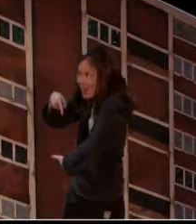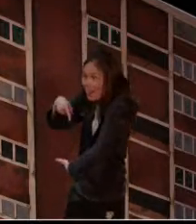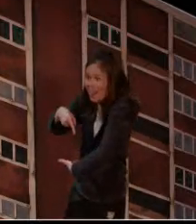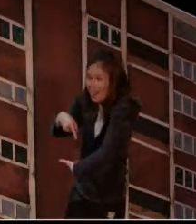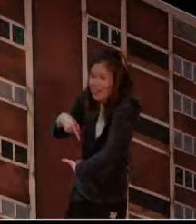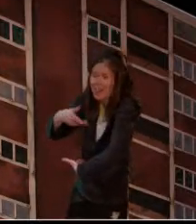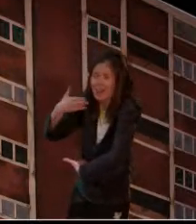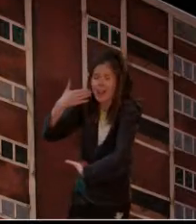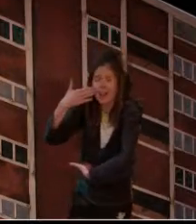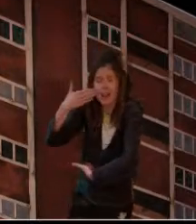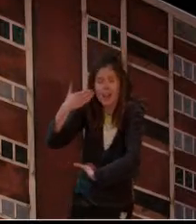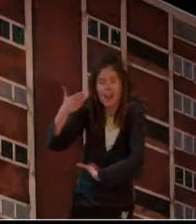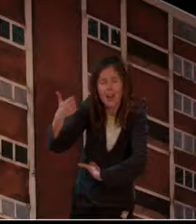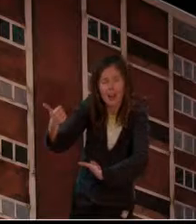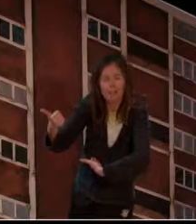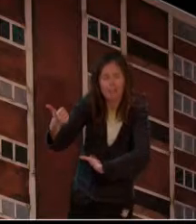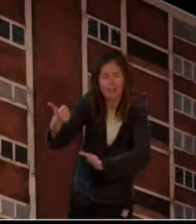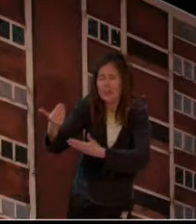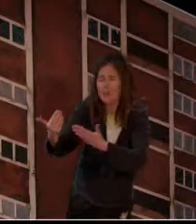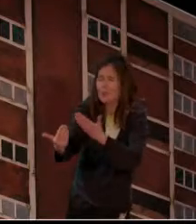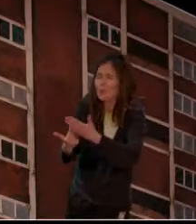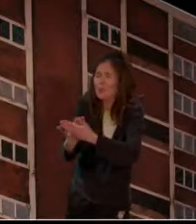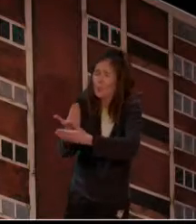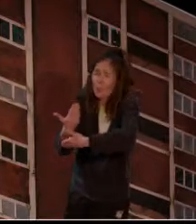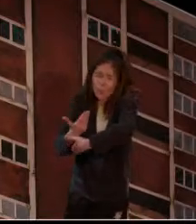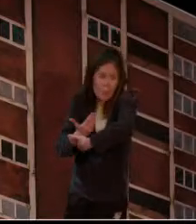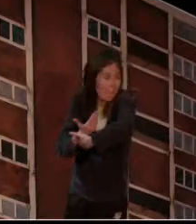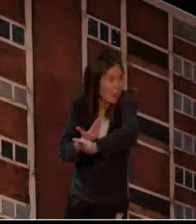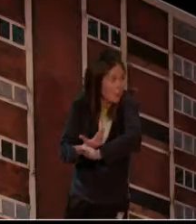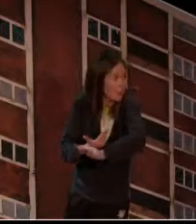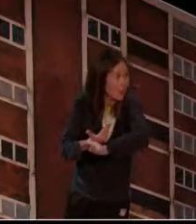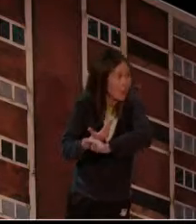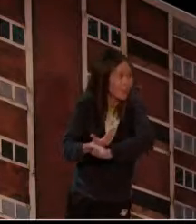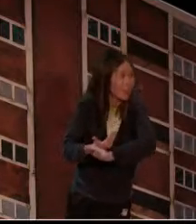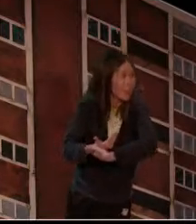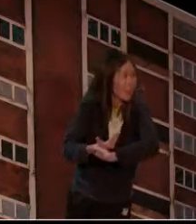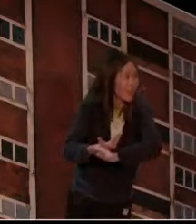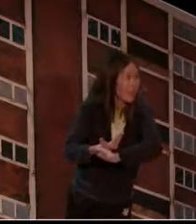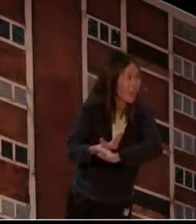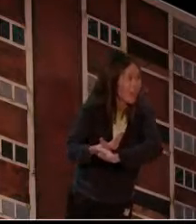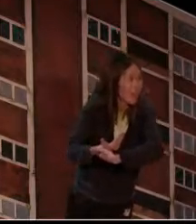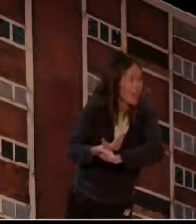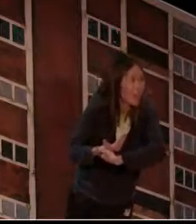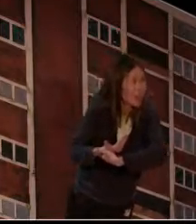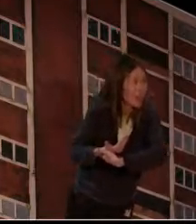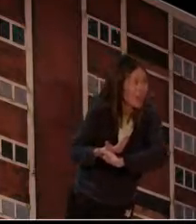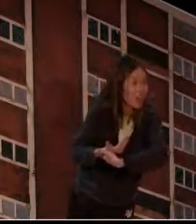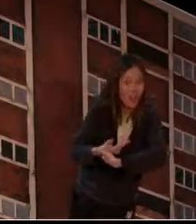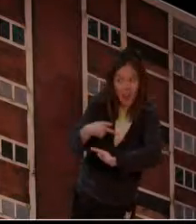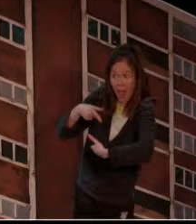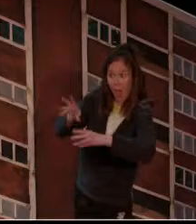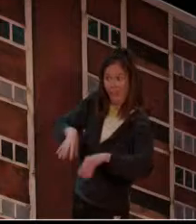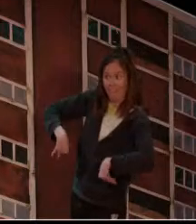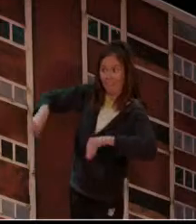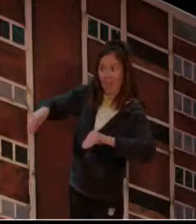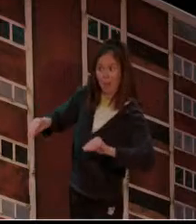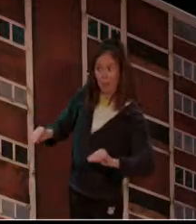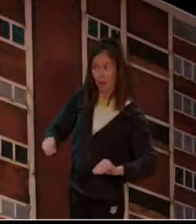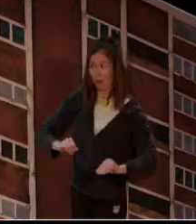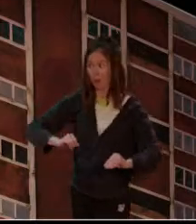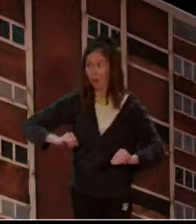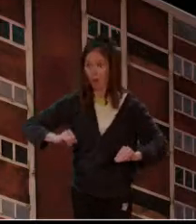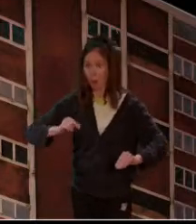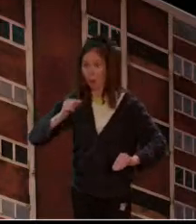is a sight for you. And look here. Posh gown.